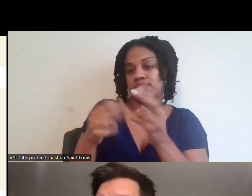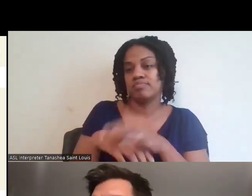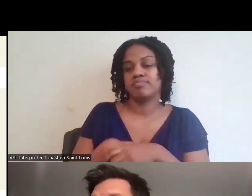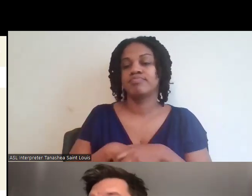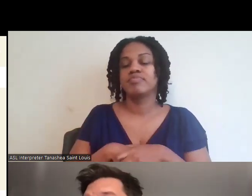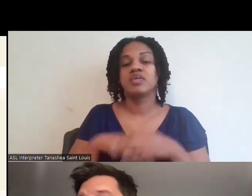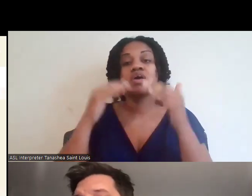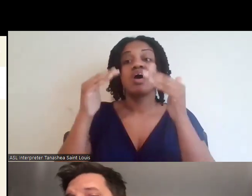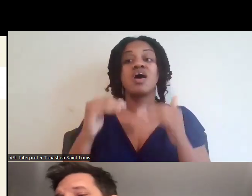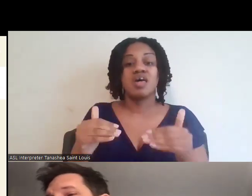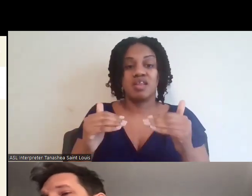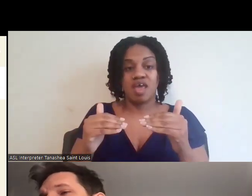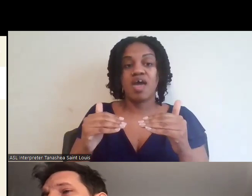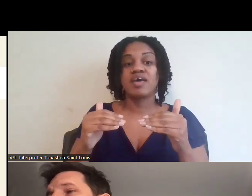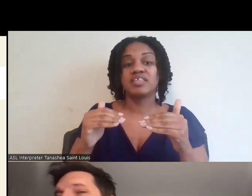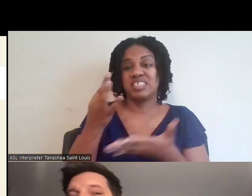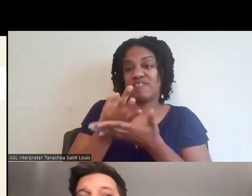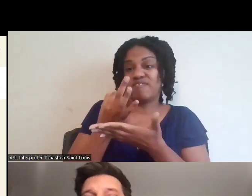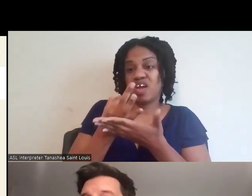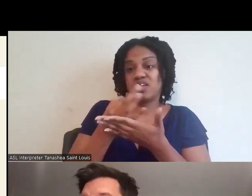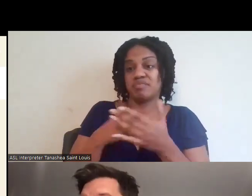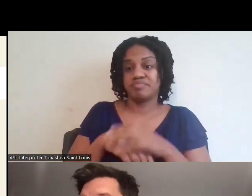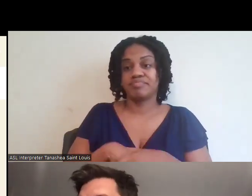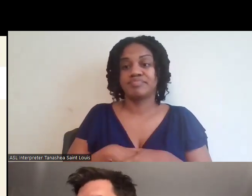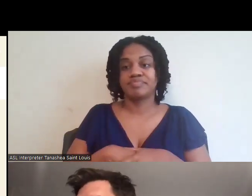The next one is around funding.